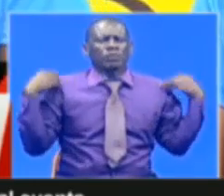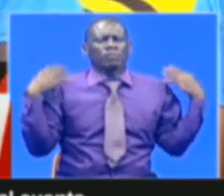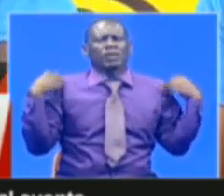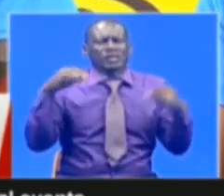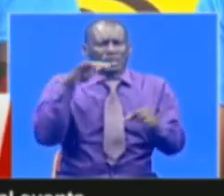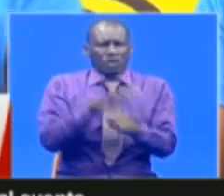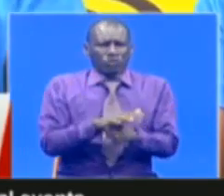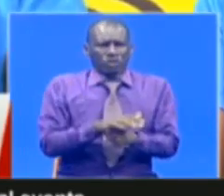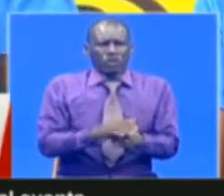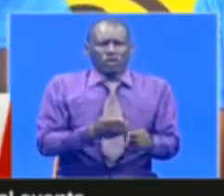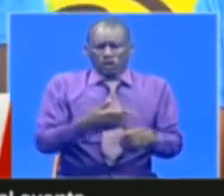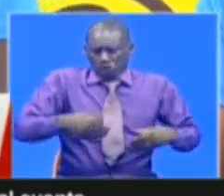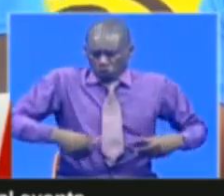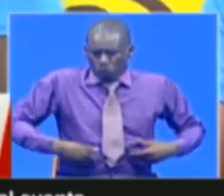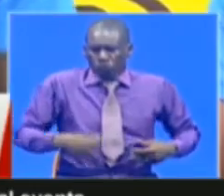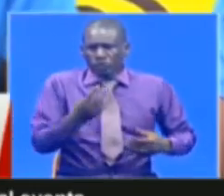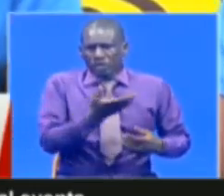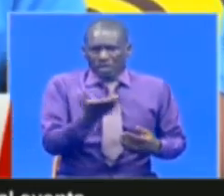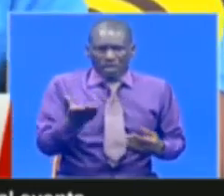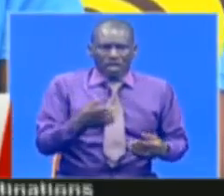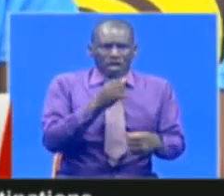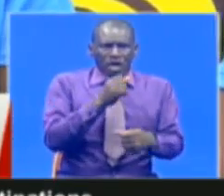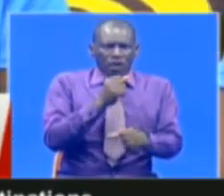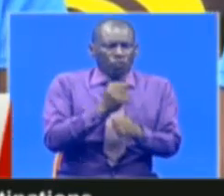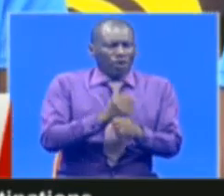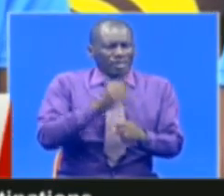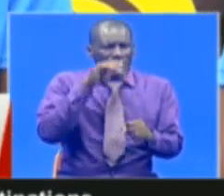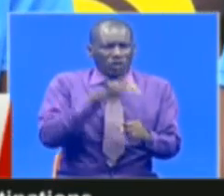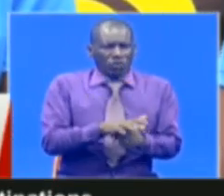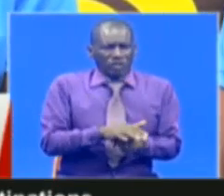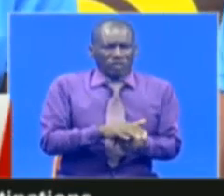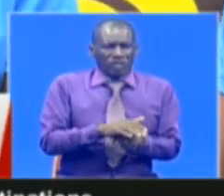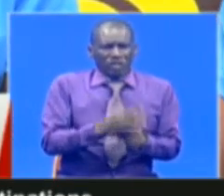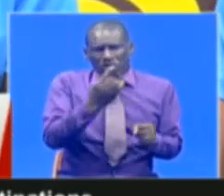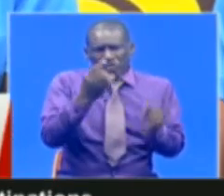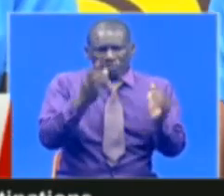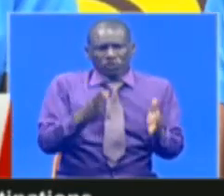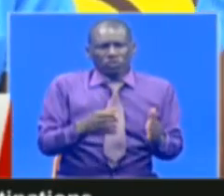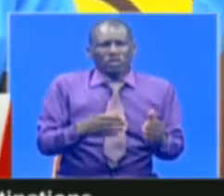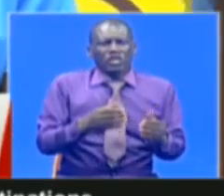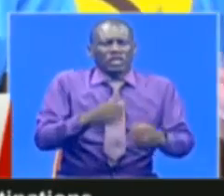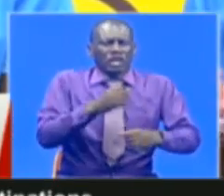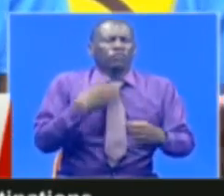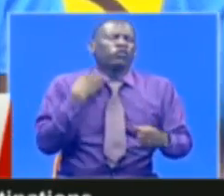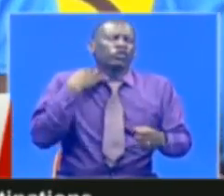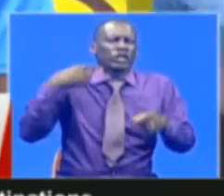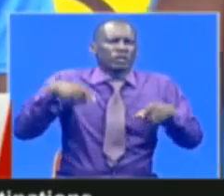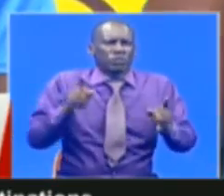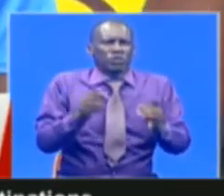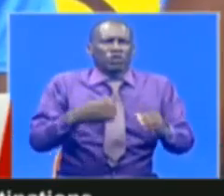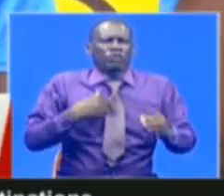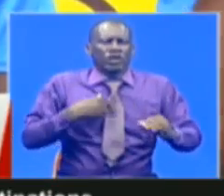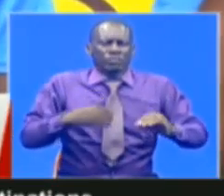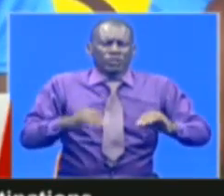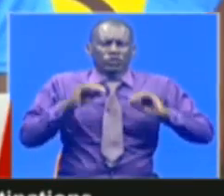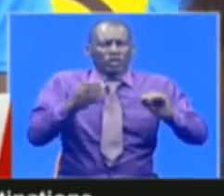sababu wao vijana wanaona hapa, wamefanya kazi ya ziada. Kila game ni finali kwa hivyo wamejitolea sana. Tumekuwa tukiwazaza timu